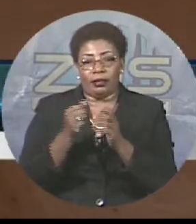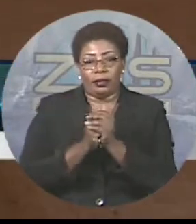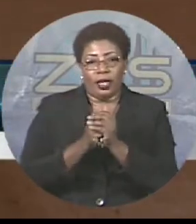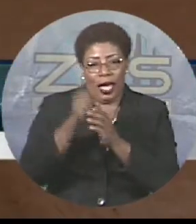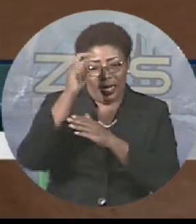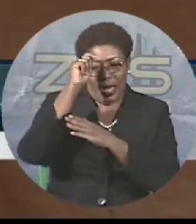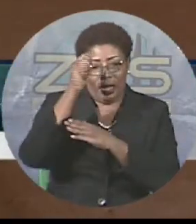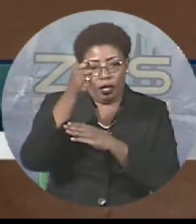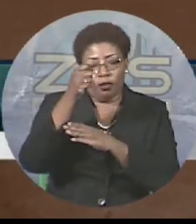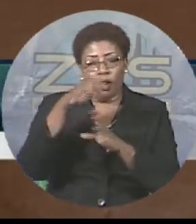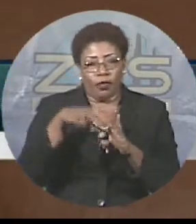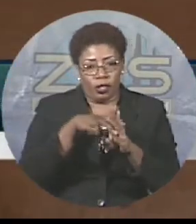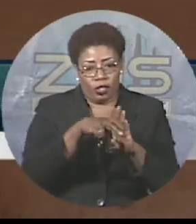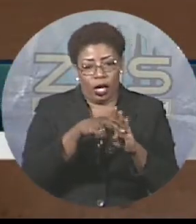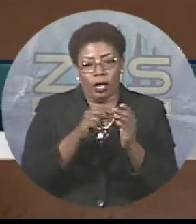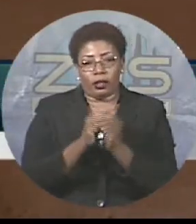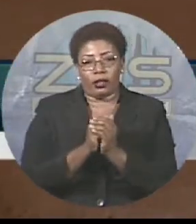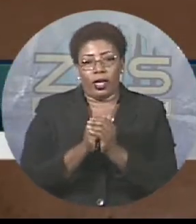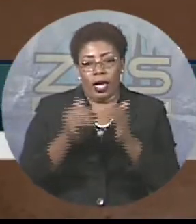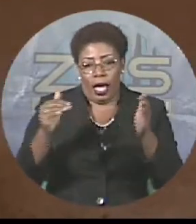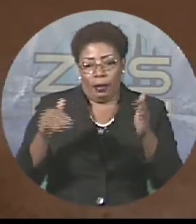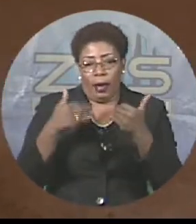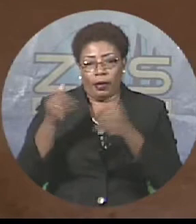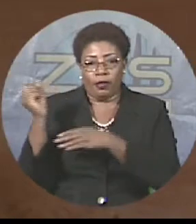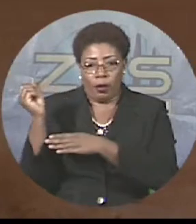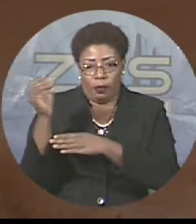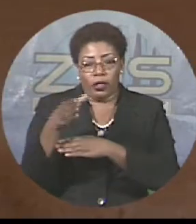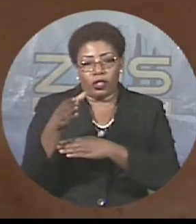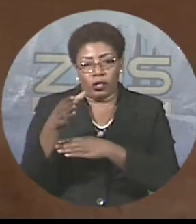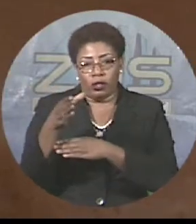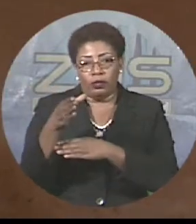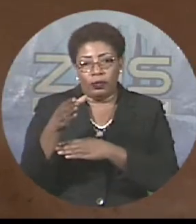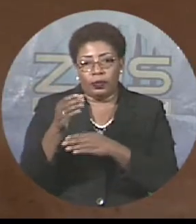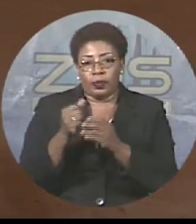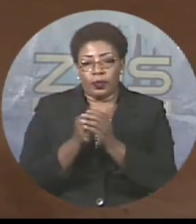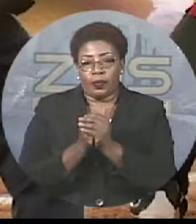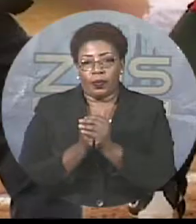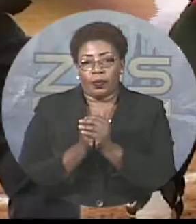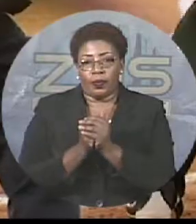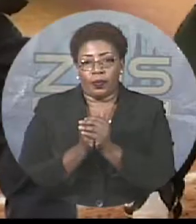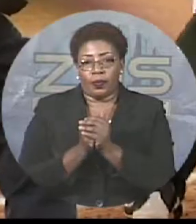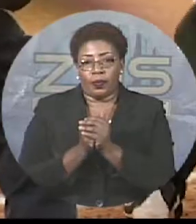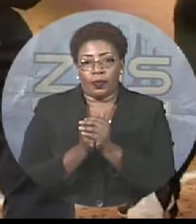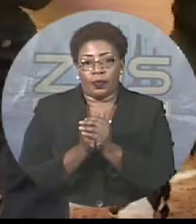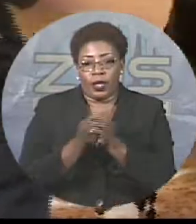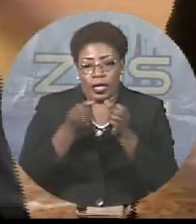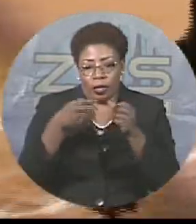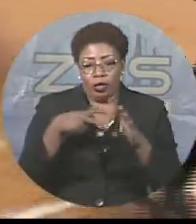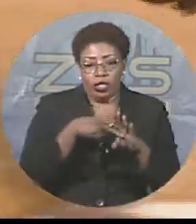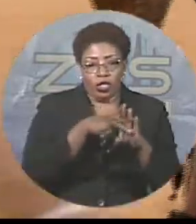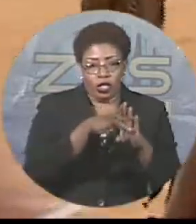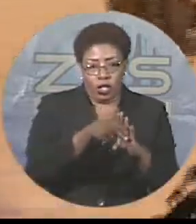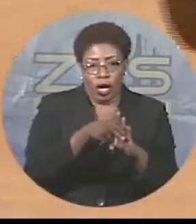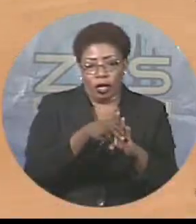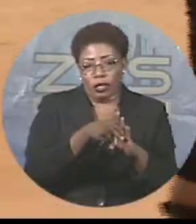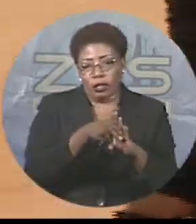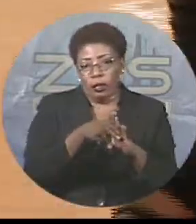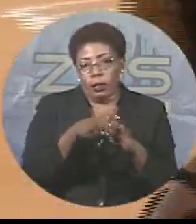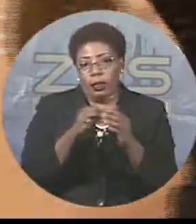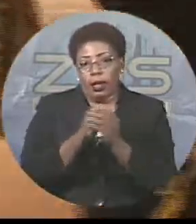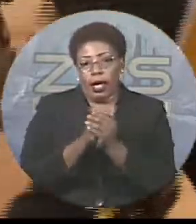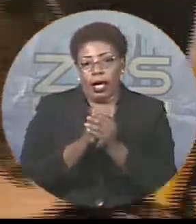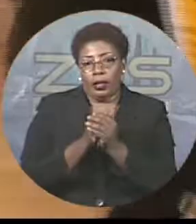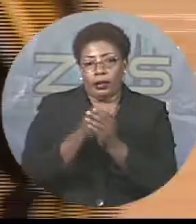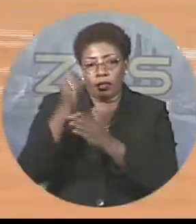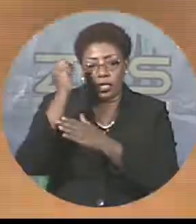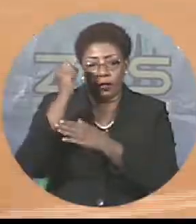I'm very proud of my pitcher for throwing strikes and bearing down, and I'm very proud of the defense for executing. For the losing Sharks, manager Stephen Bishop